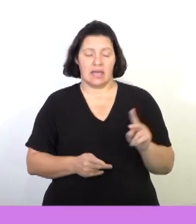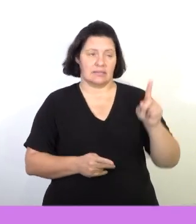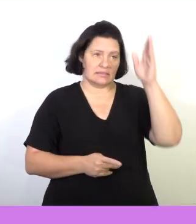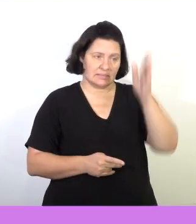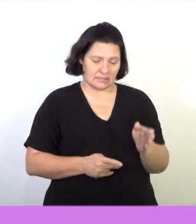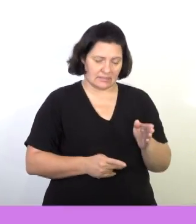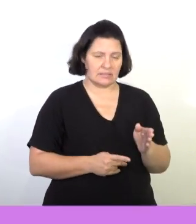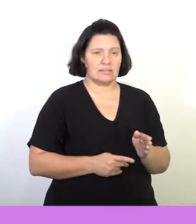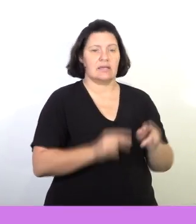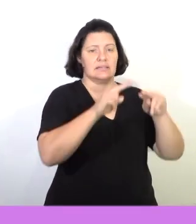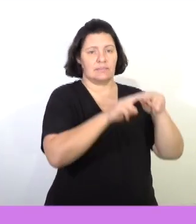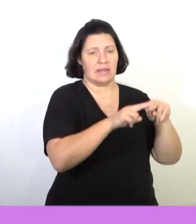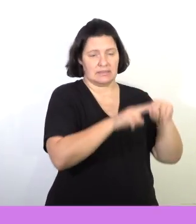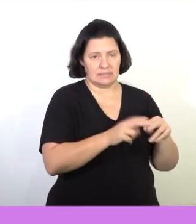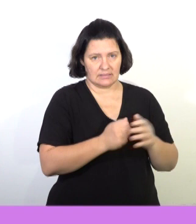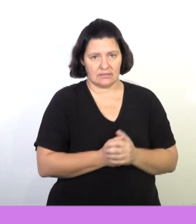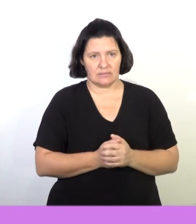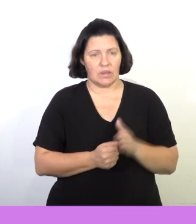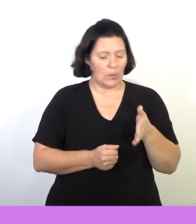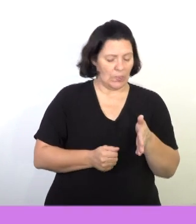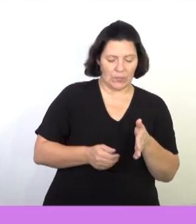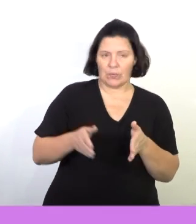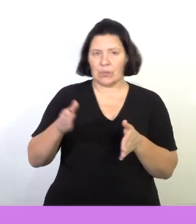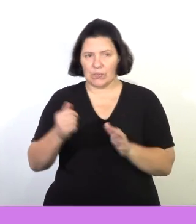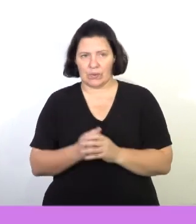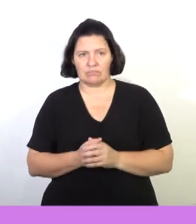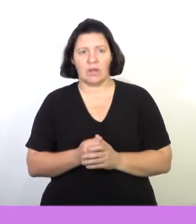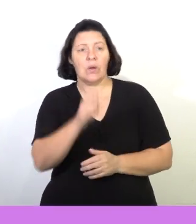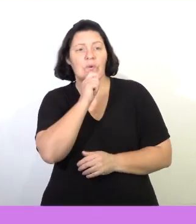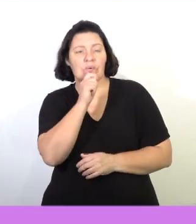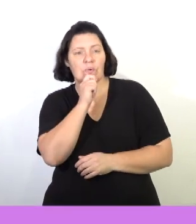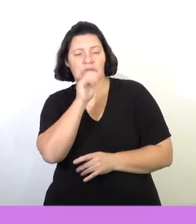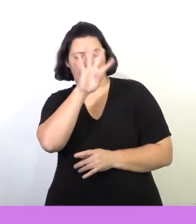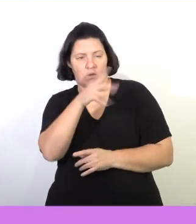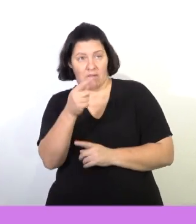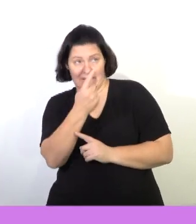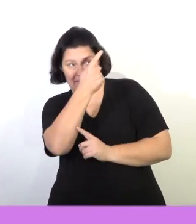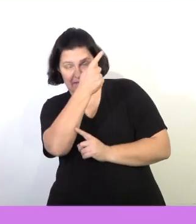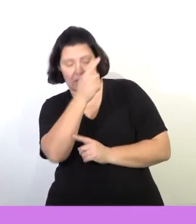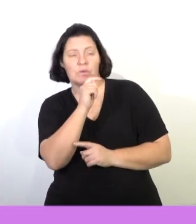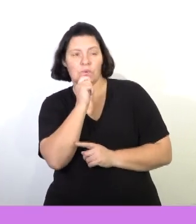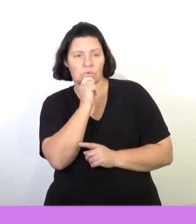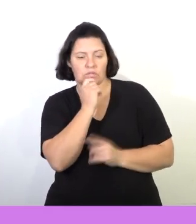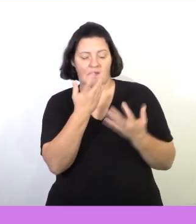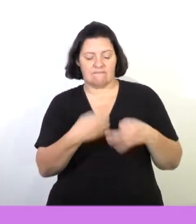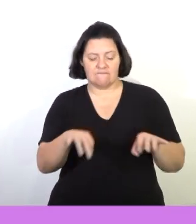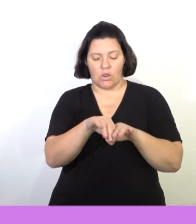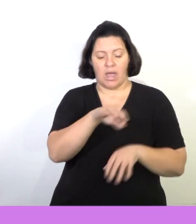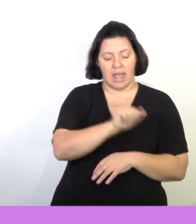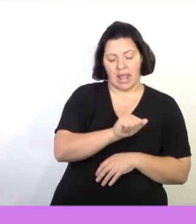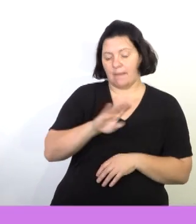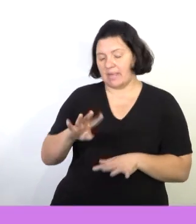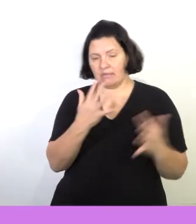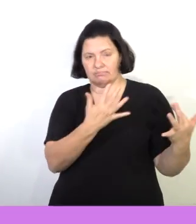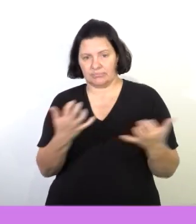dependent. Two missing values. Use the formula above to calculate the missing